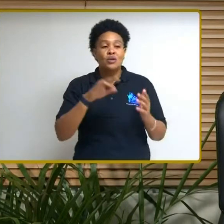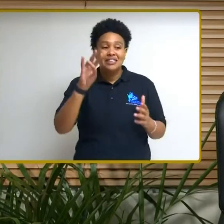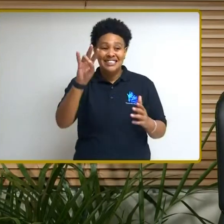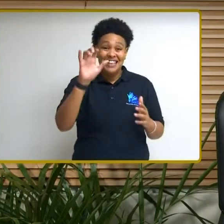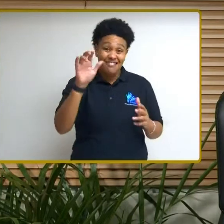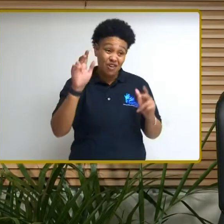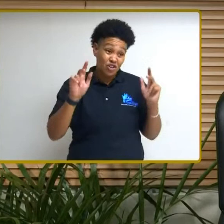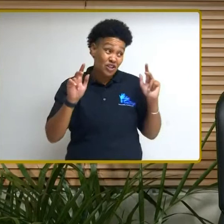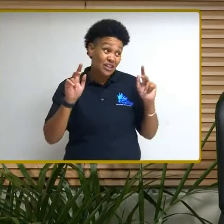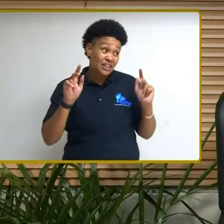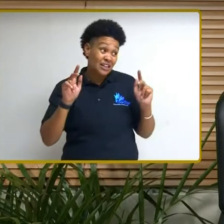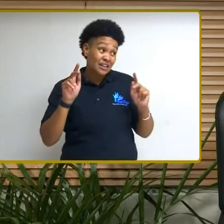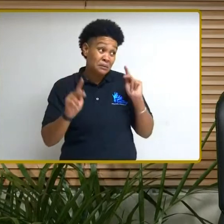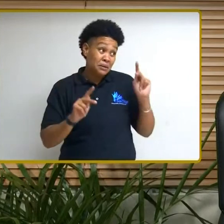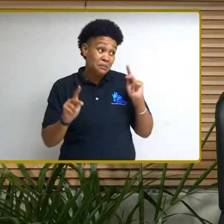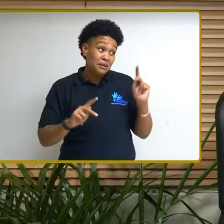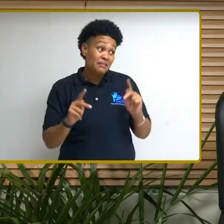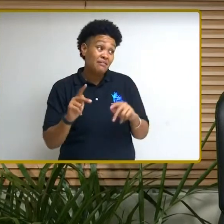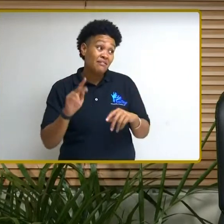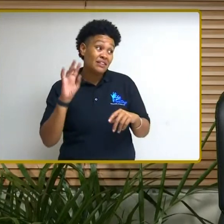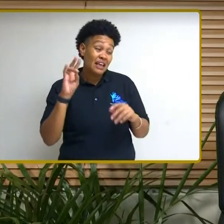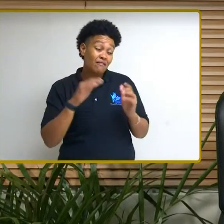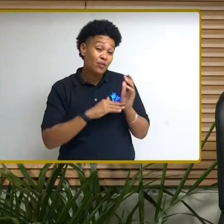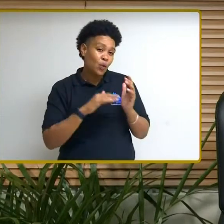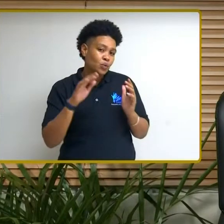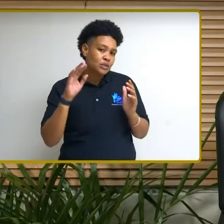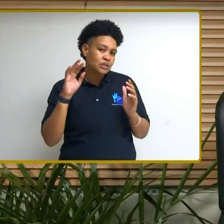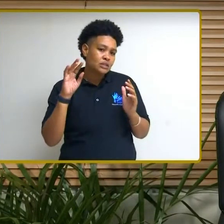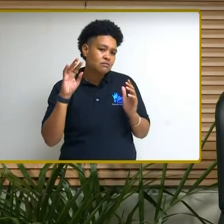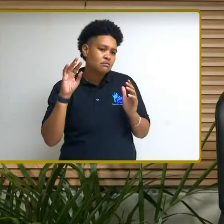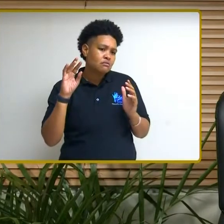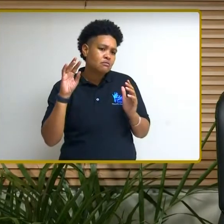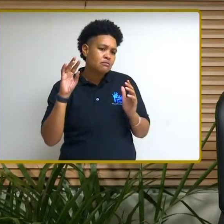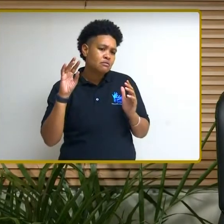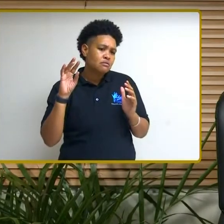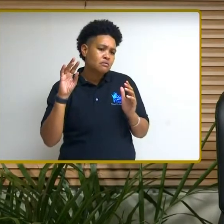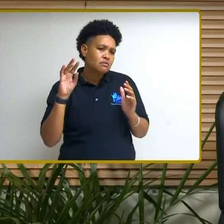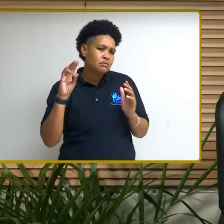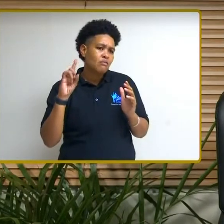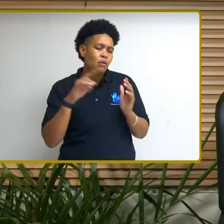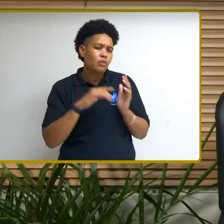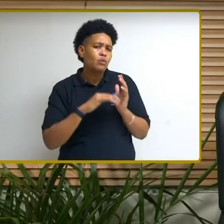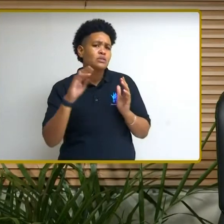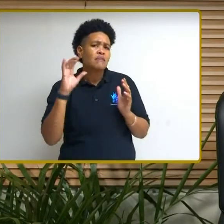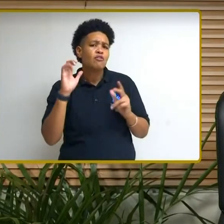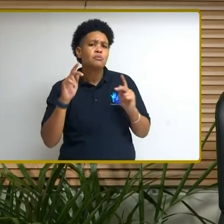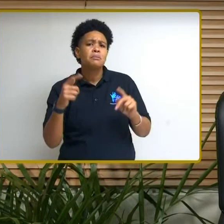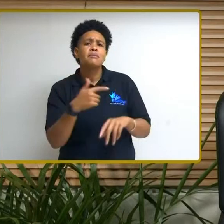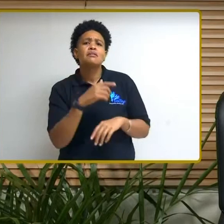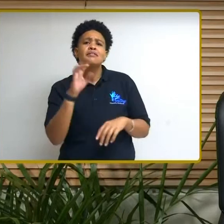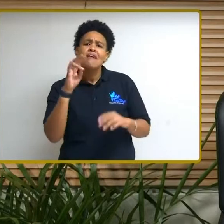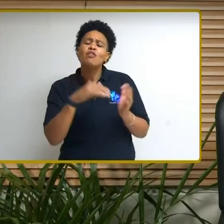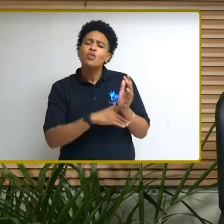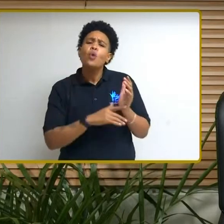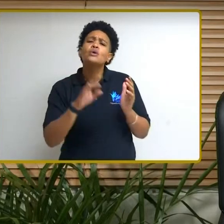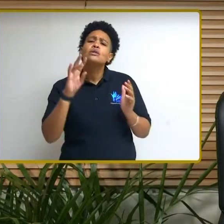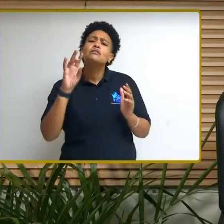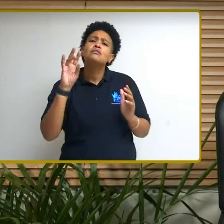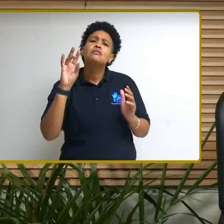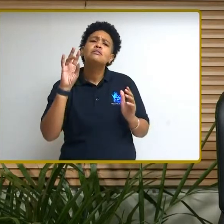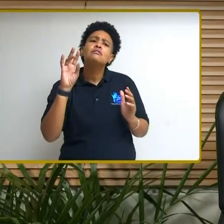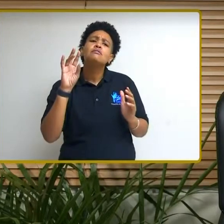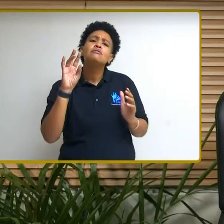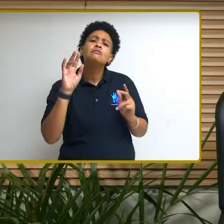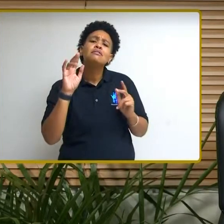1,700 persons being vaccinated, primarily in the 75 and over age group. And so we learned a lot from that